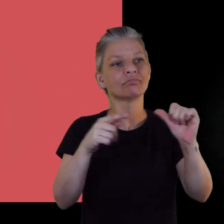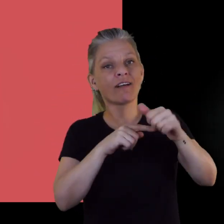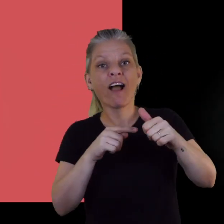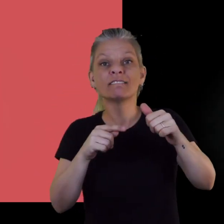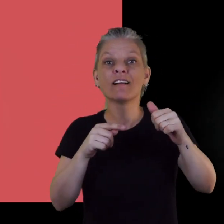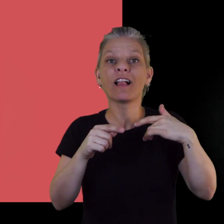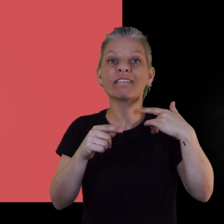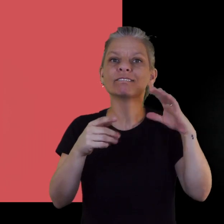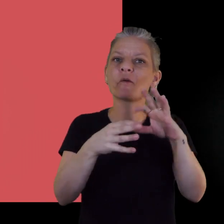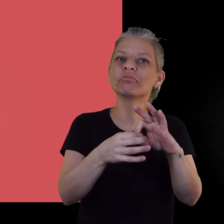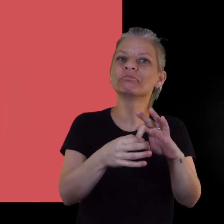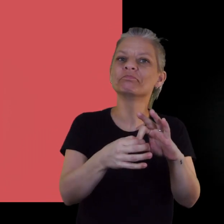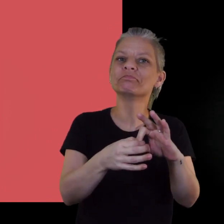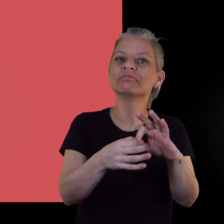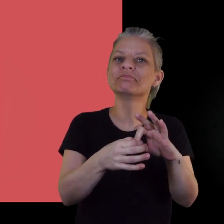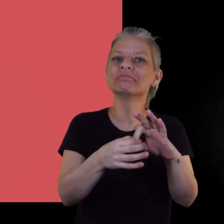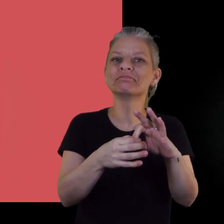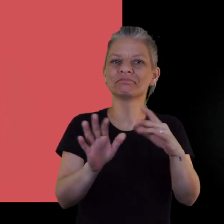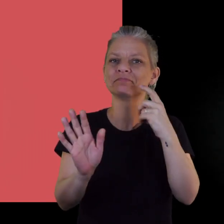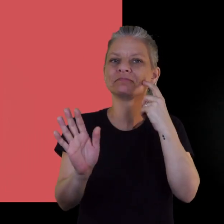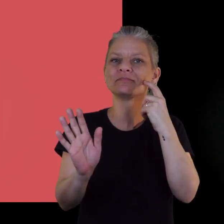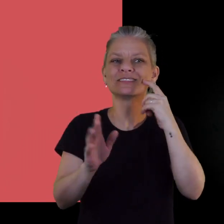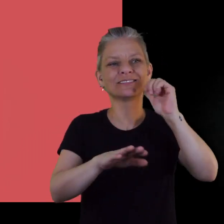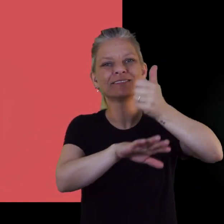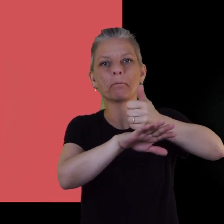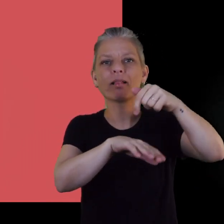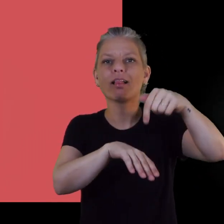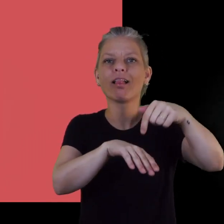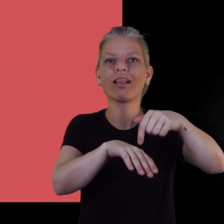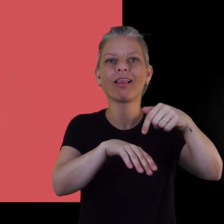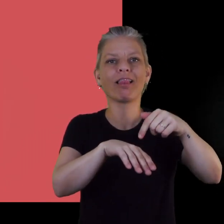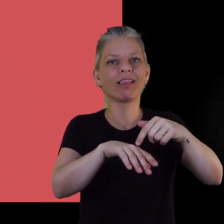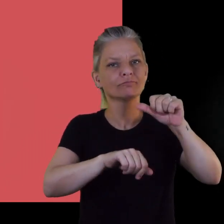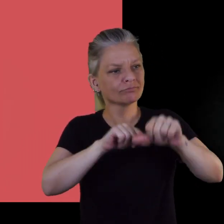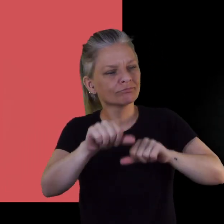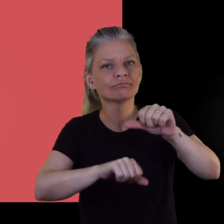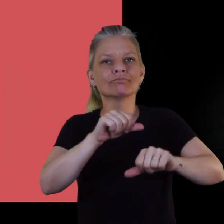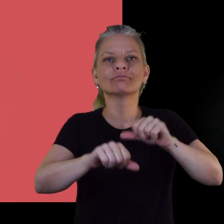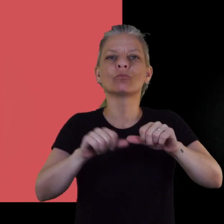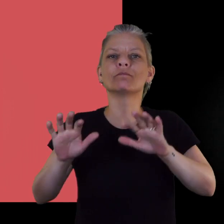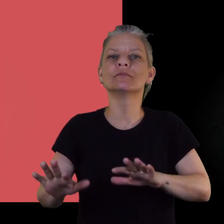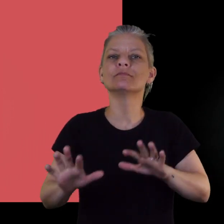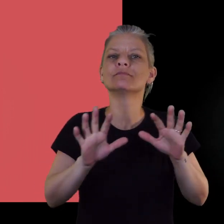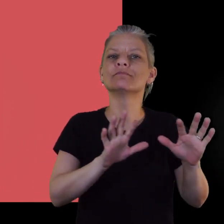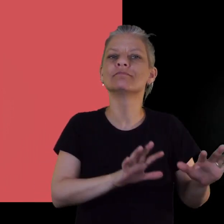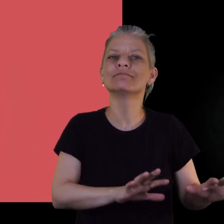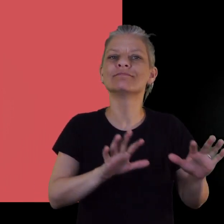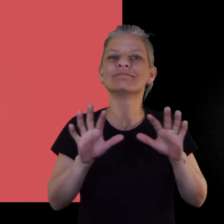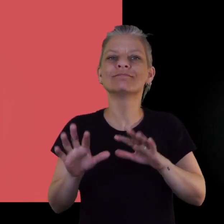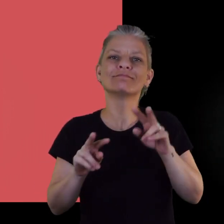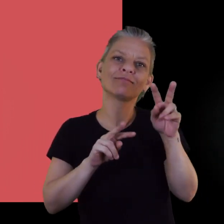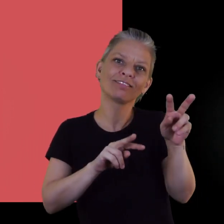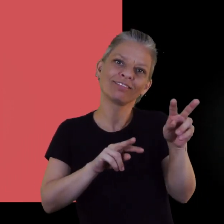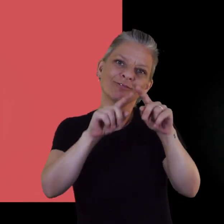the afterlife, that was home. That was the temple, that was the ritual. Sight of tranquility, staring